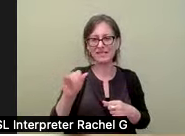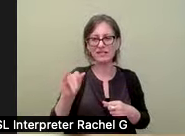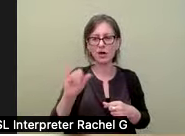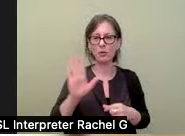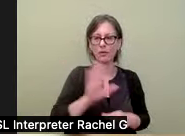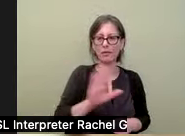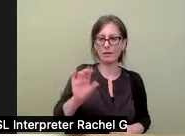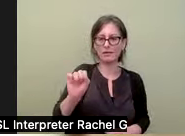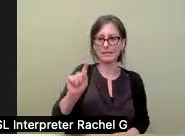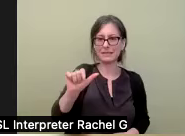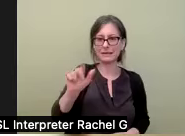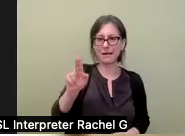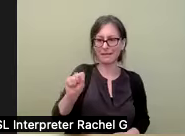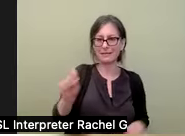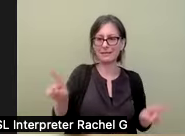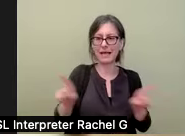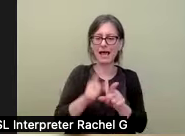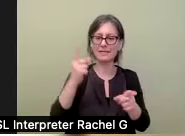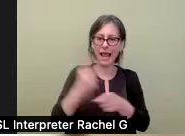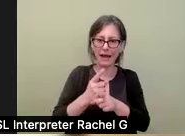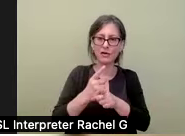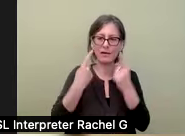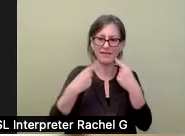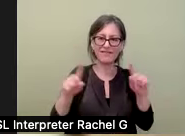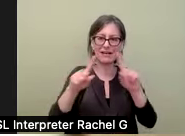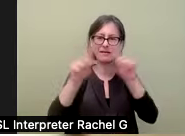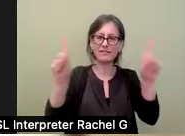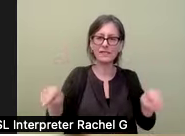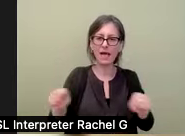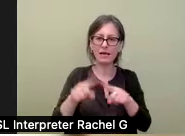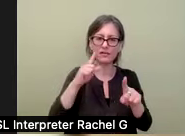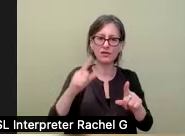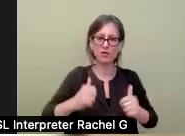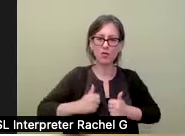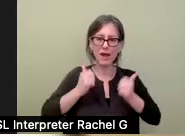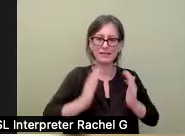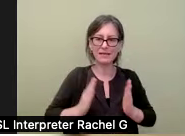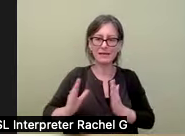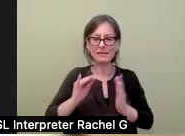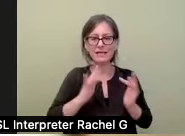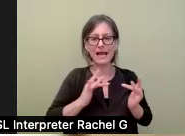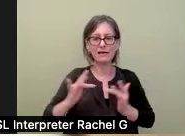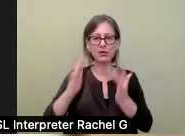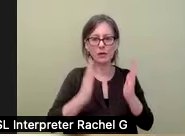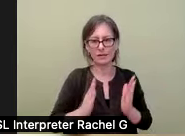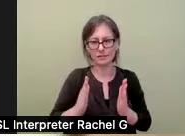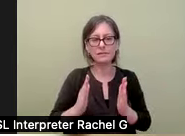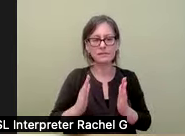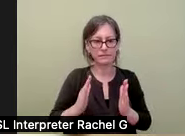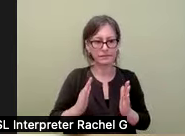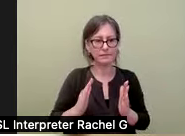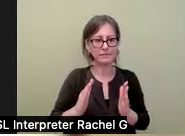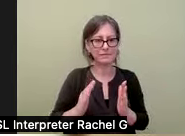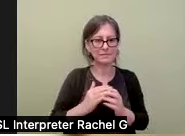status in terms of accurate and effective signage for residents and visiting tourists. Next slide,